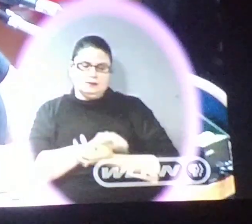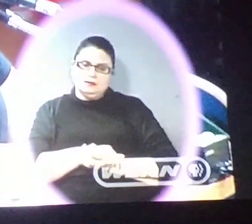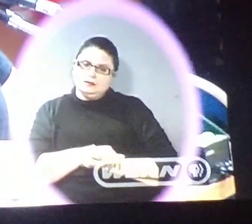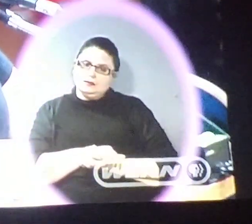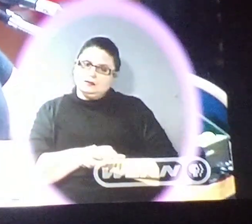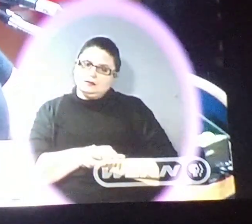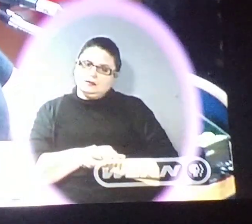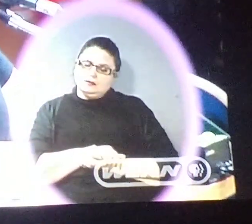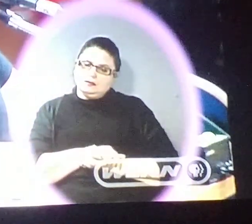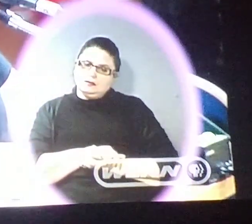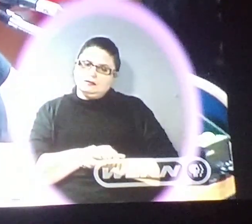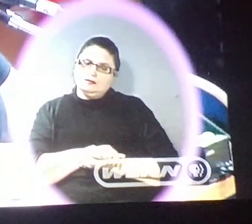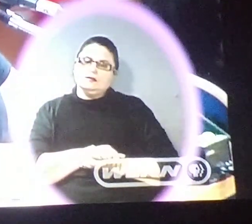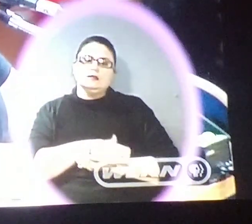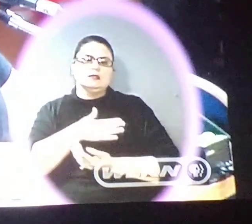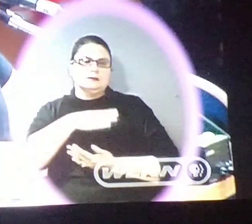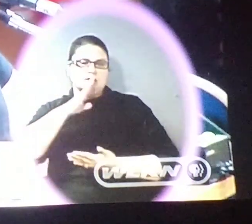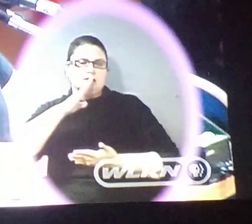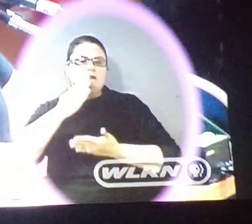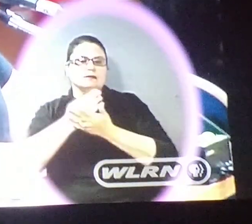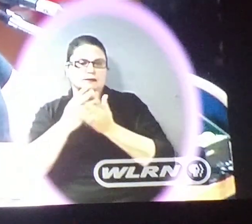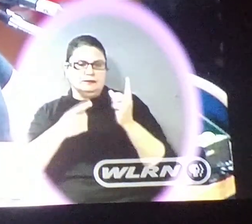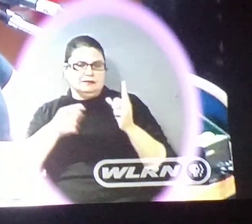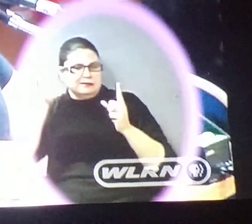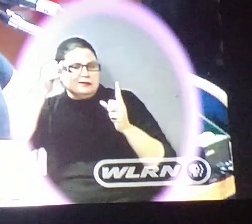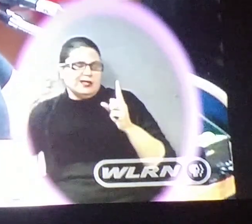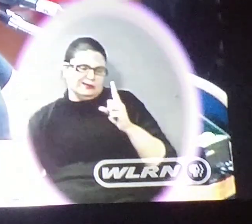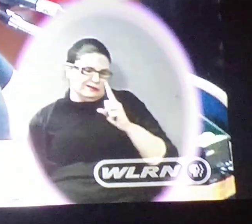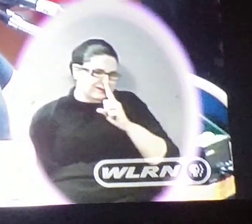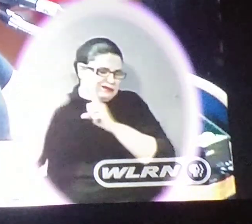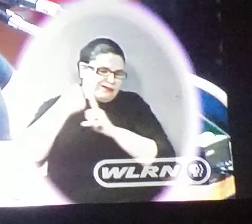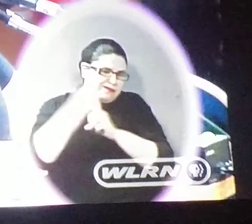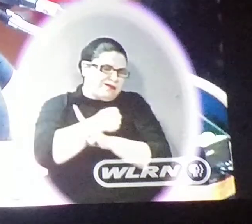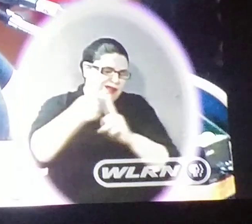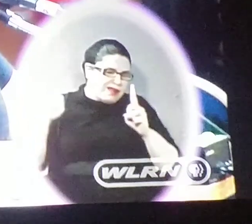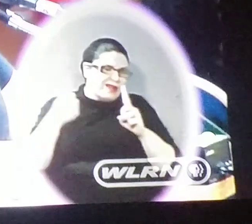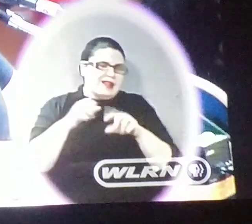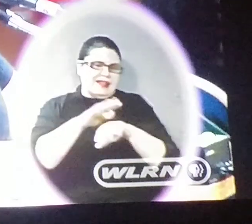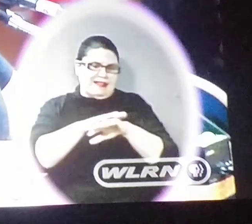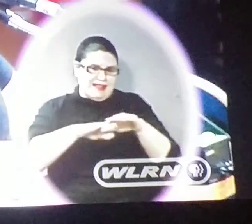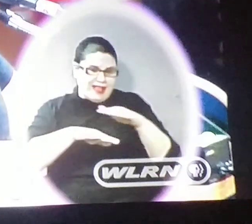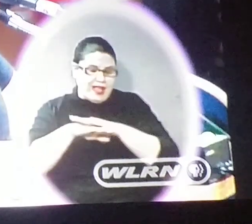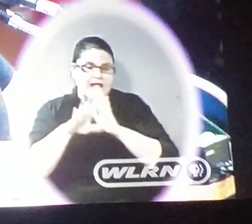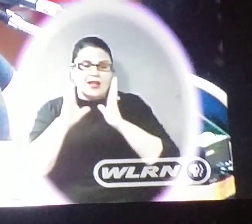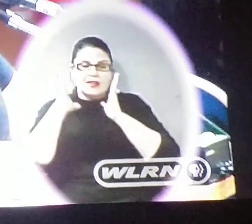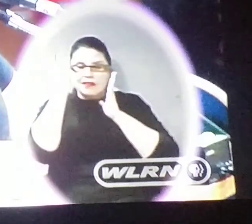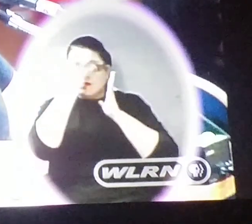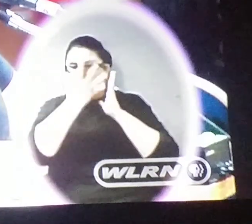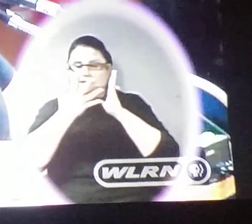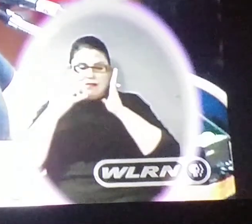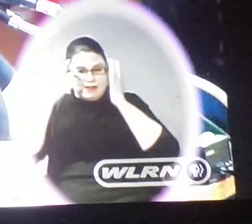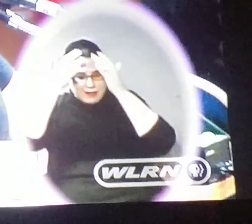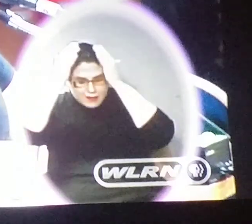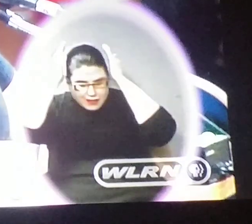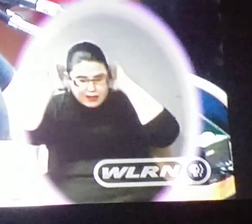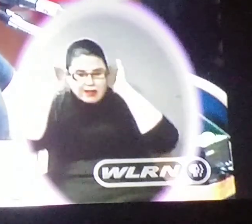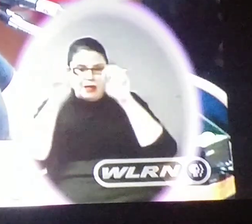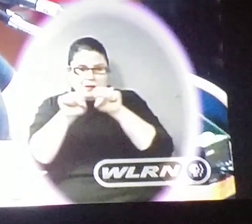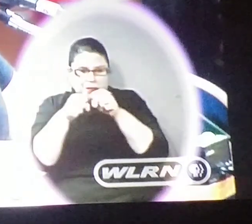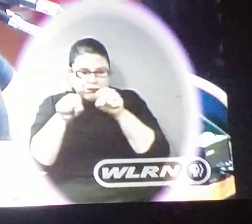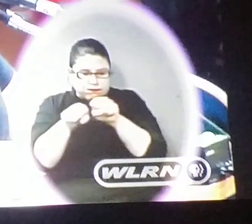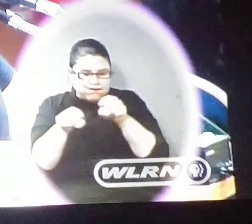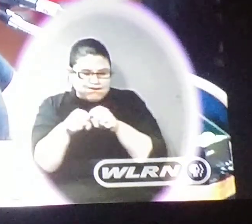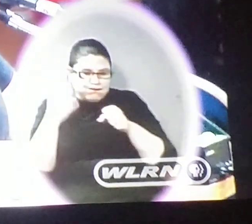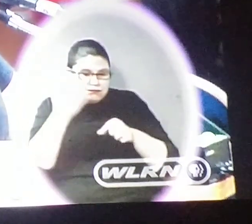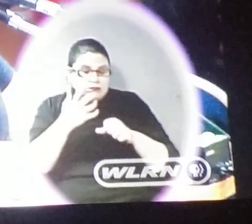He bludgeoned her repeatedly until the point of unconsciousness. She received multiple skull, hand, and facial fractures, loss of